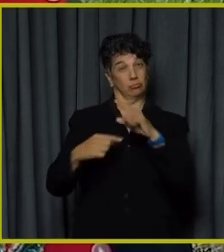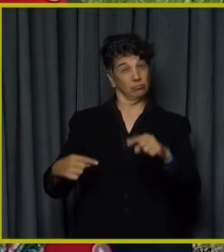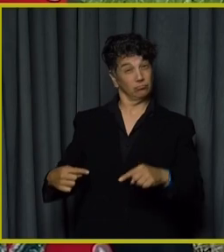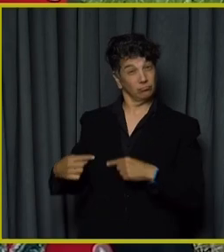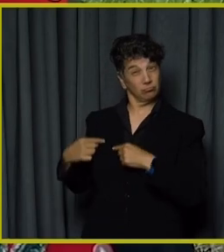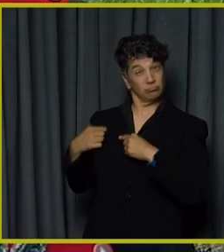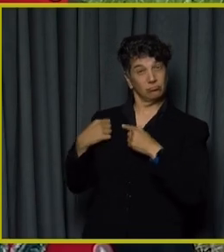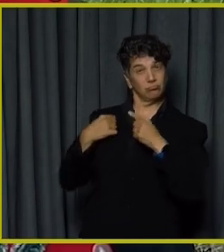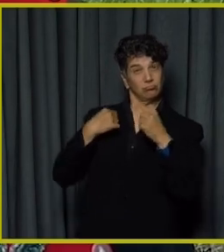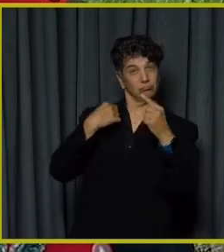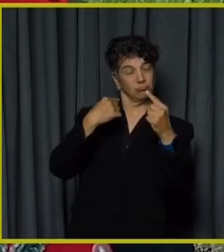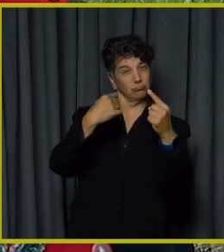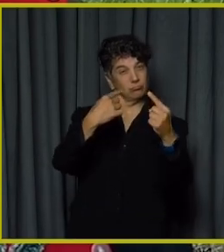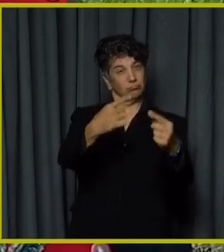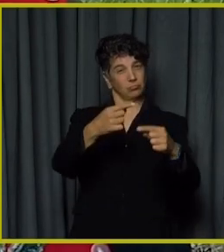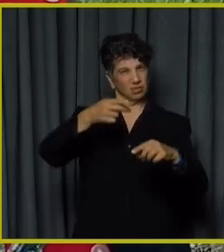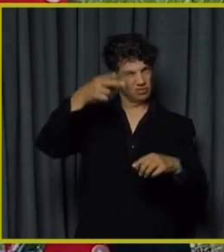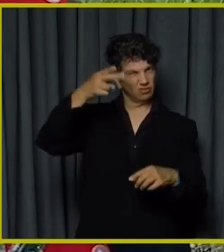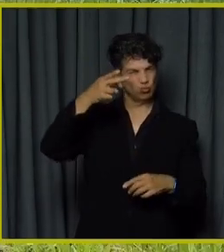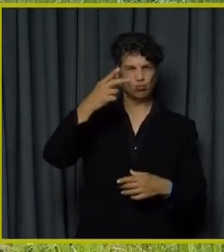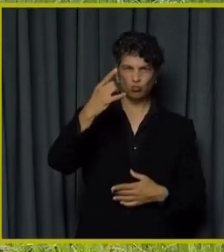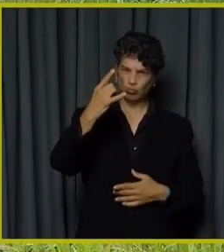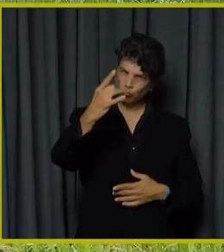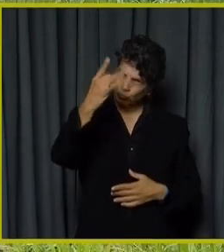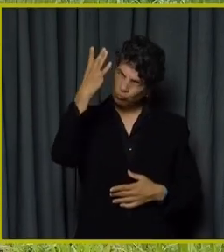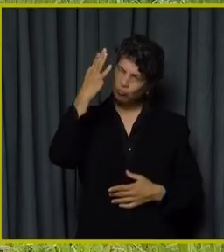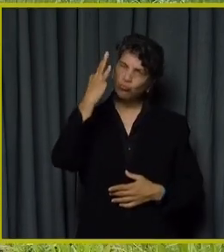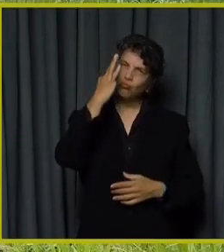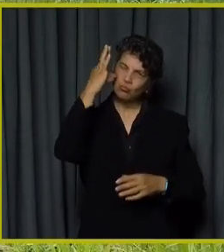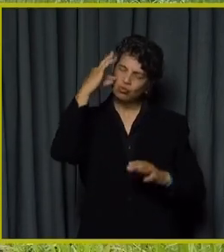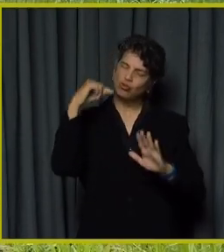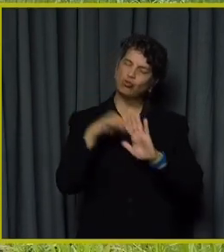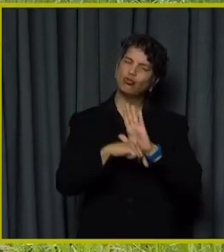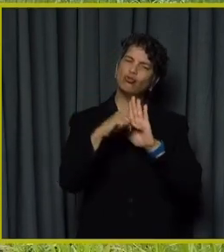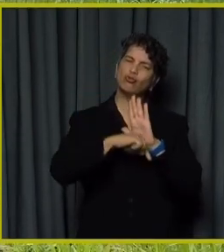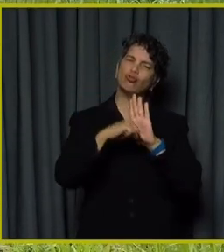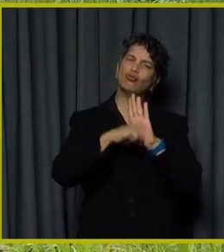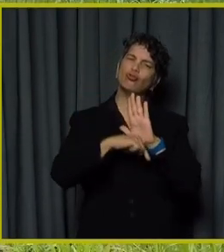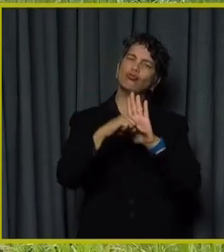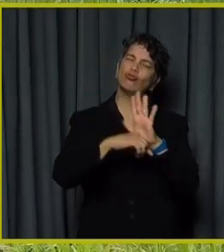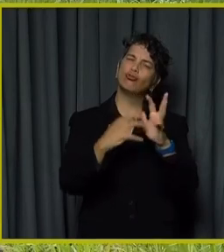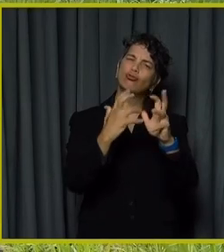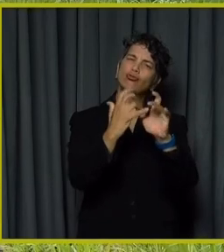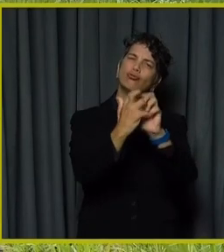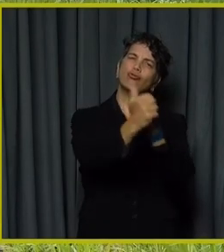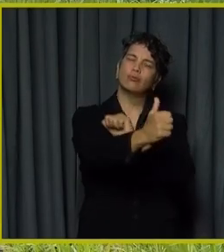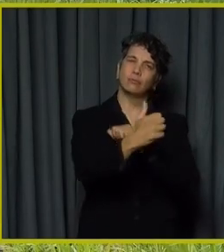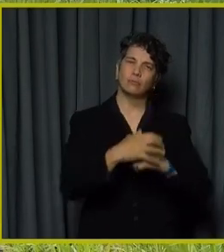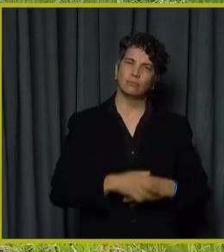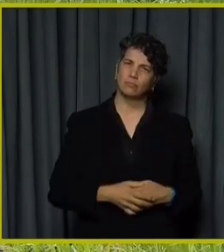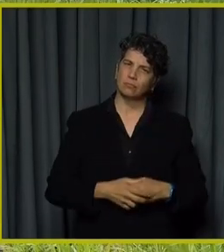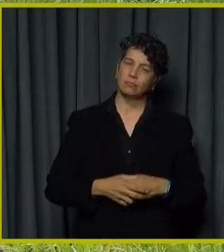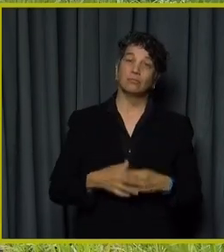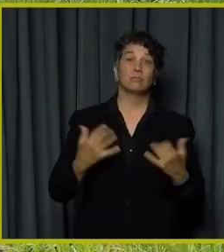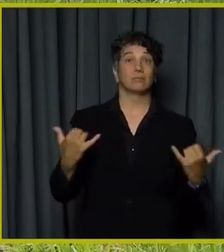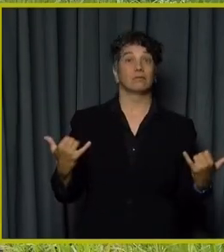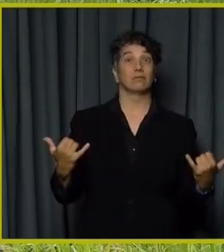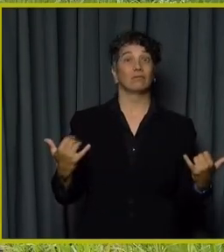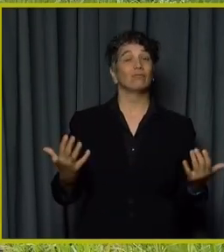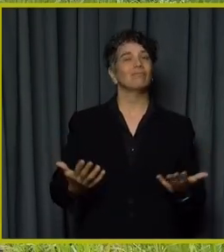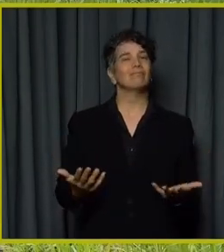us, and it didn't work. And we are at a point in this country where this